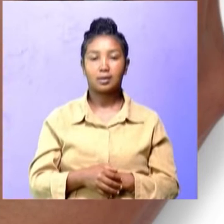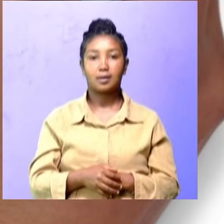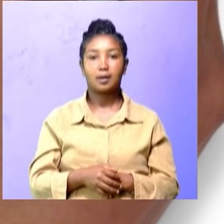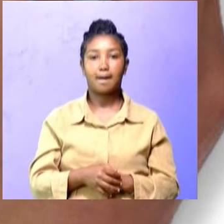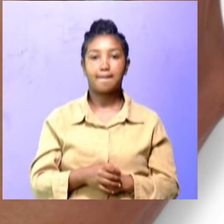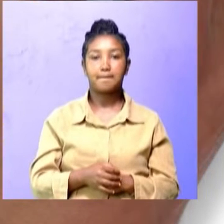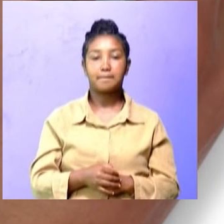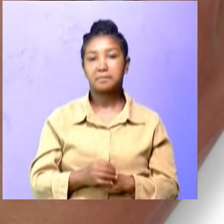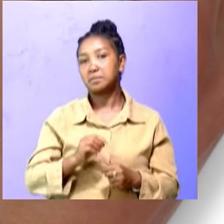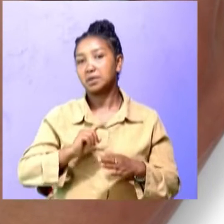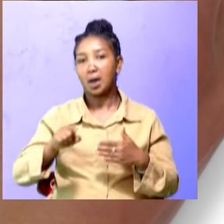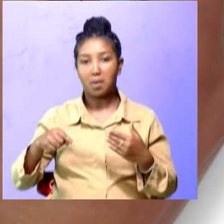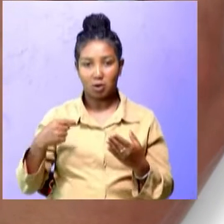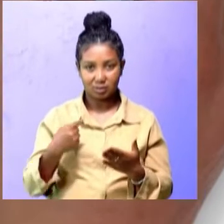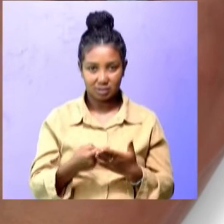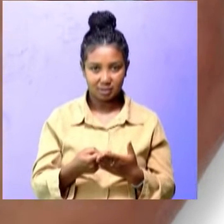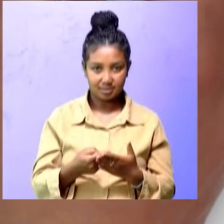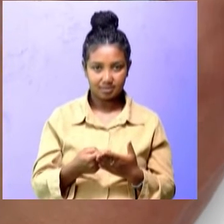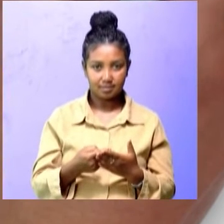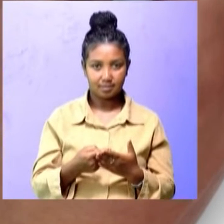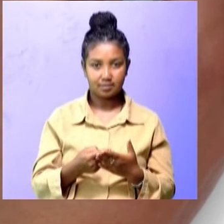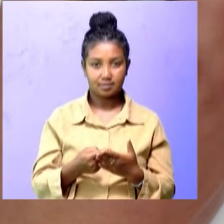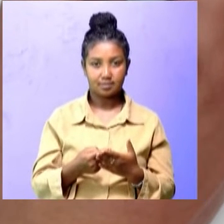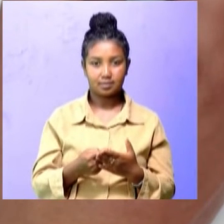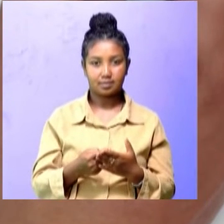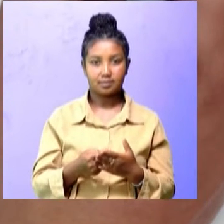yeah, about